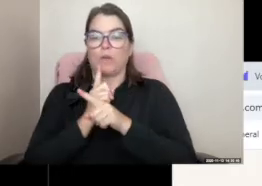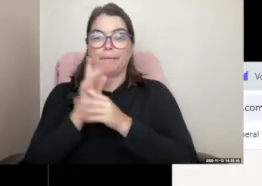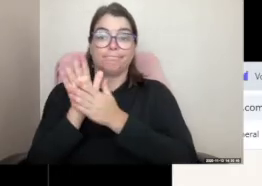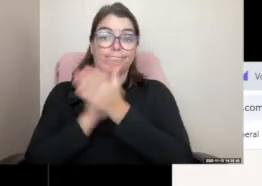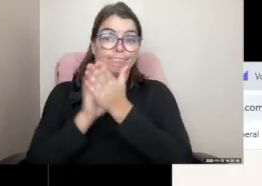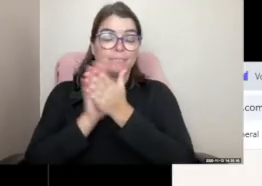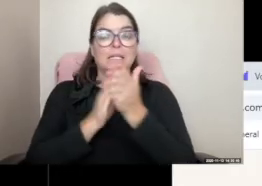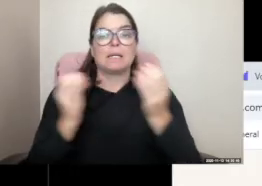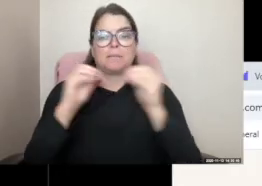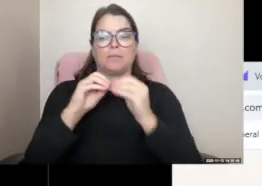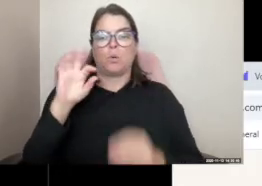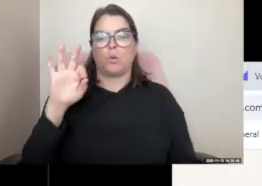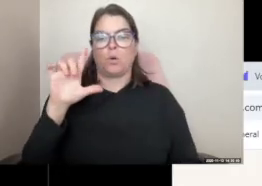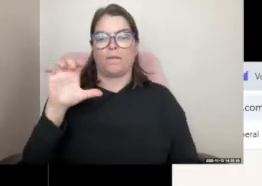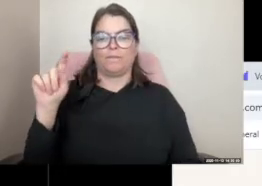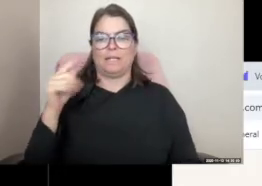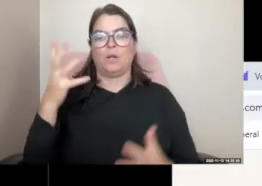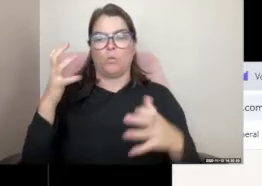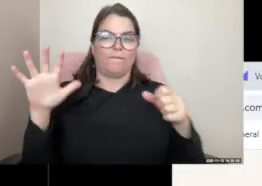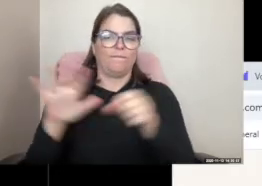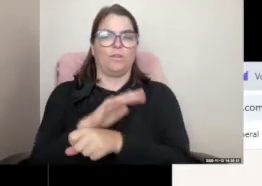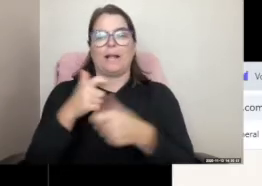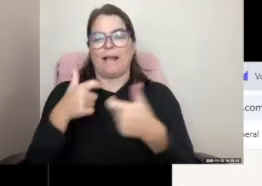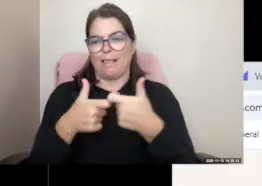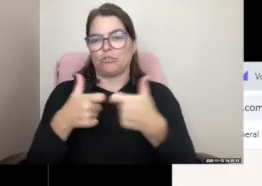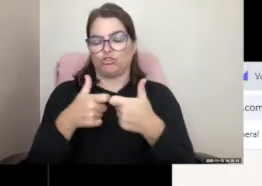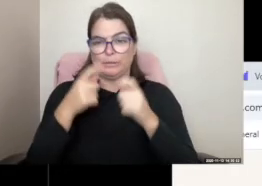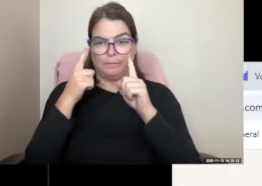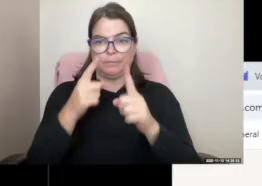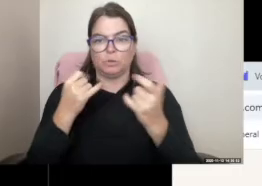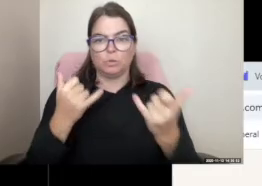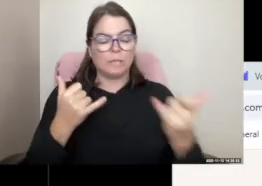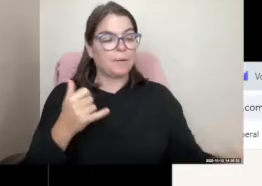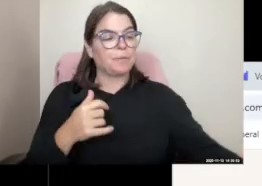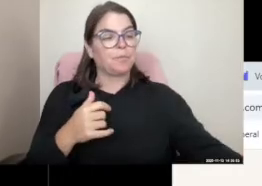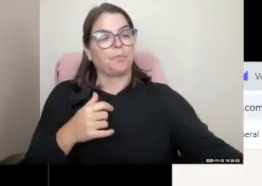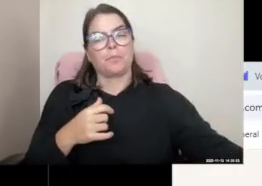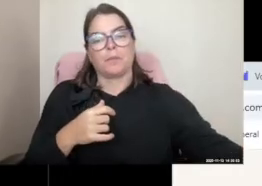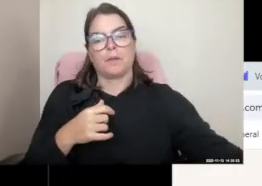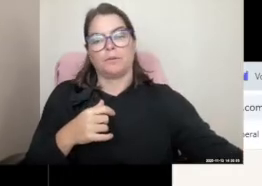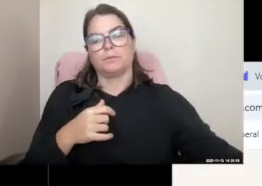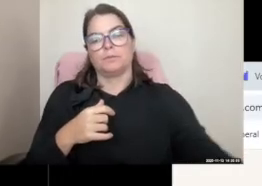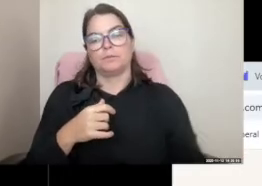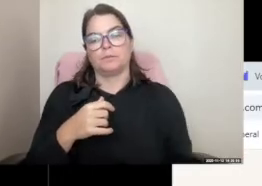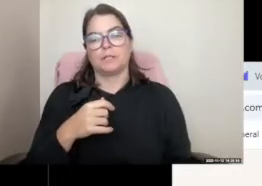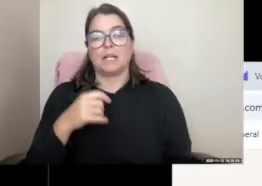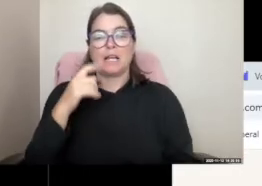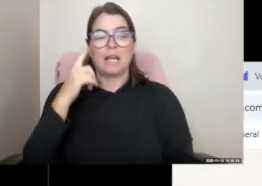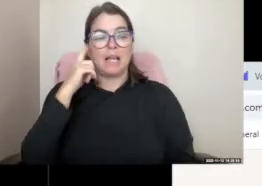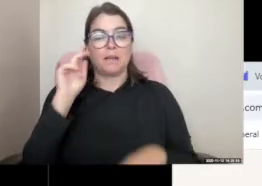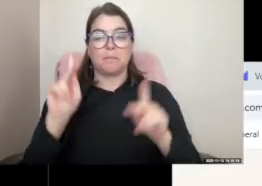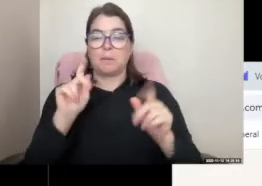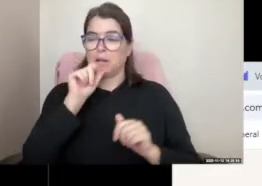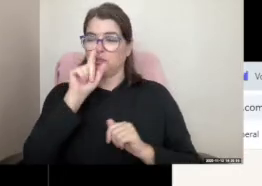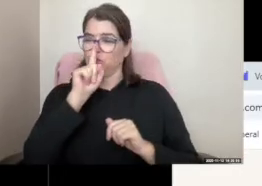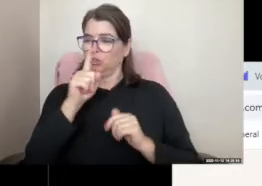getting, and we're at a really pivotal time in the market. The sticks are all gone, but the carrots really clearly work. And with the